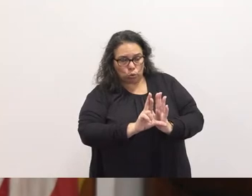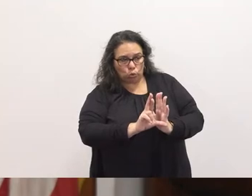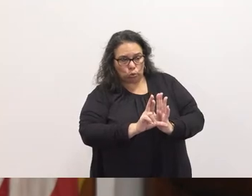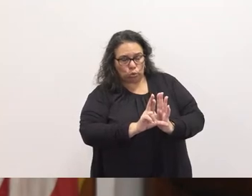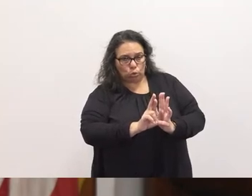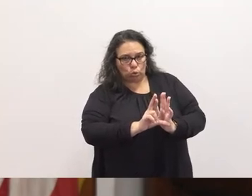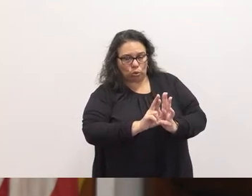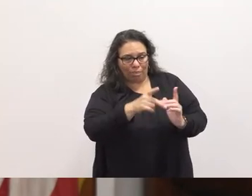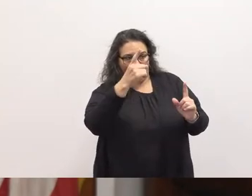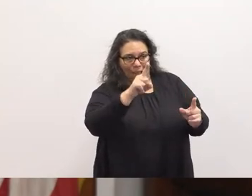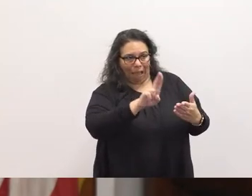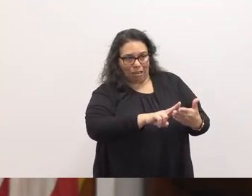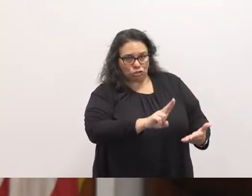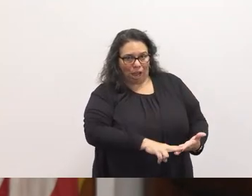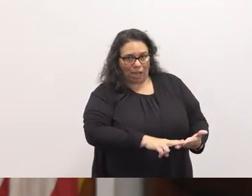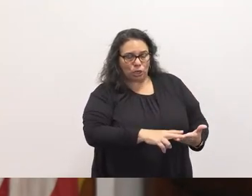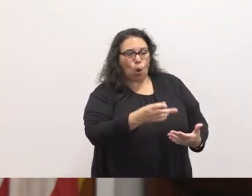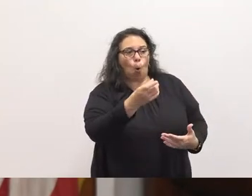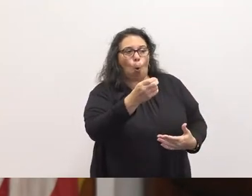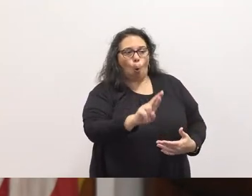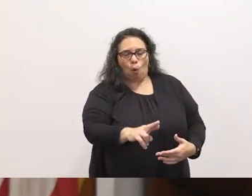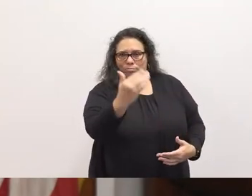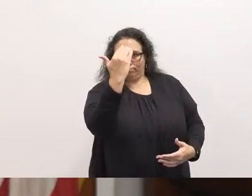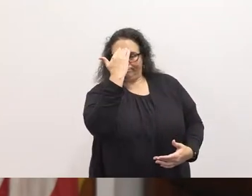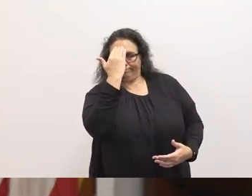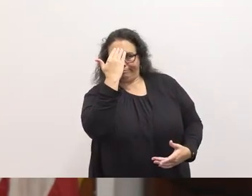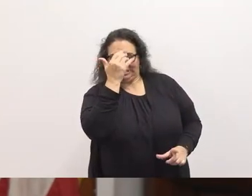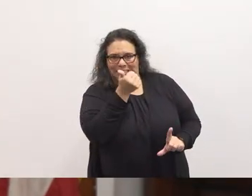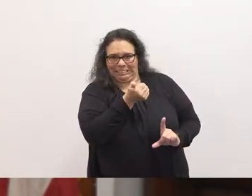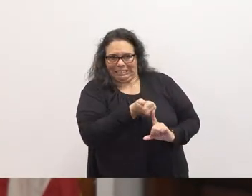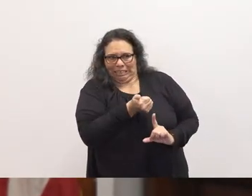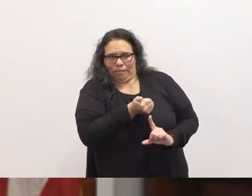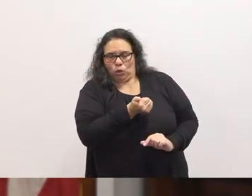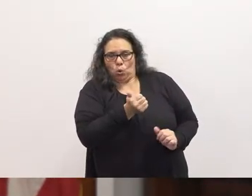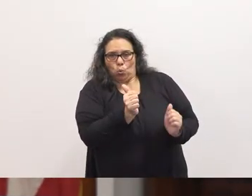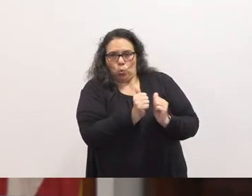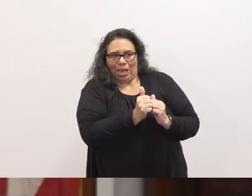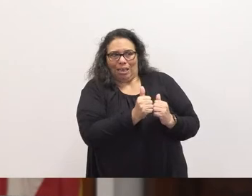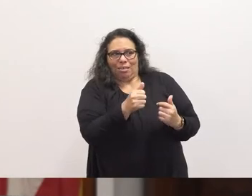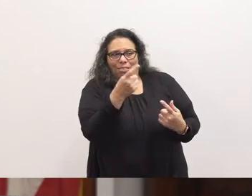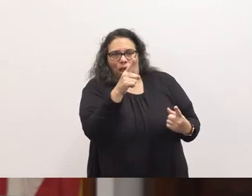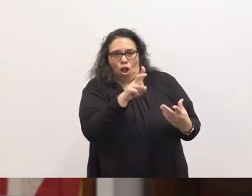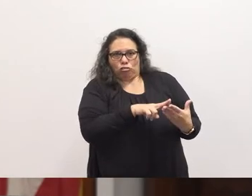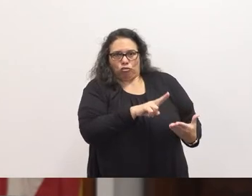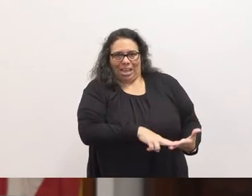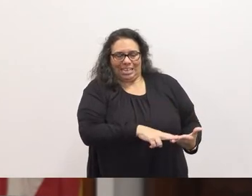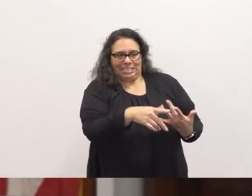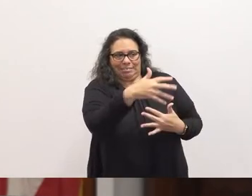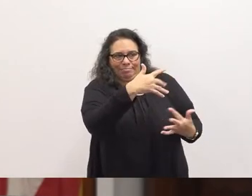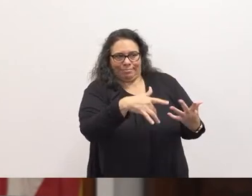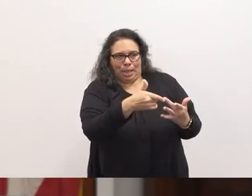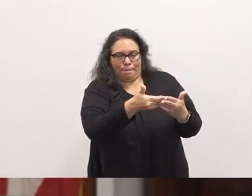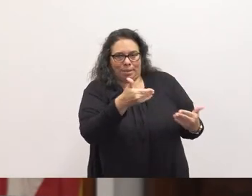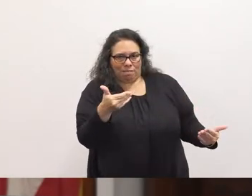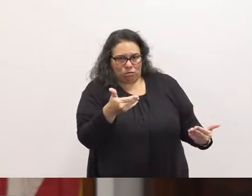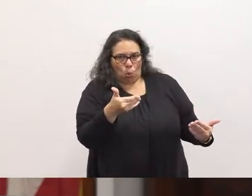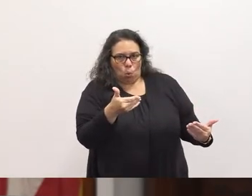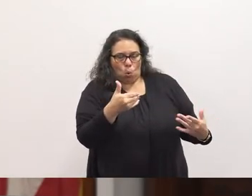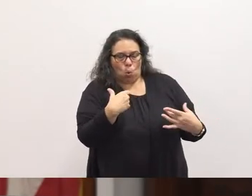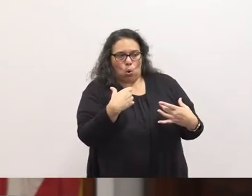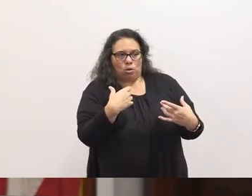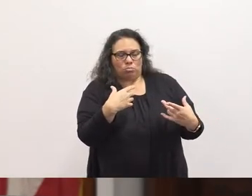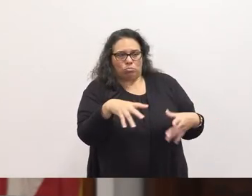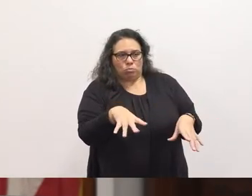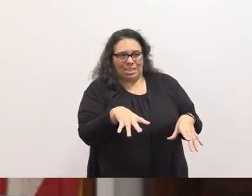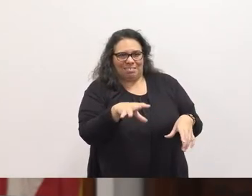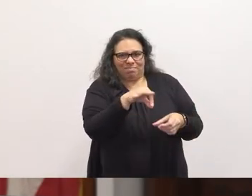revisions to the contract or to familiarize ourselves with the contract so that we can engage before we make before we